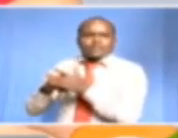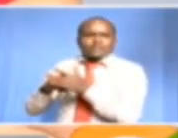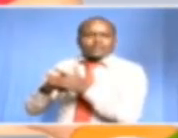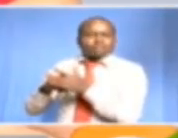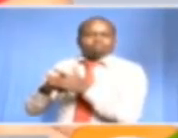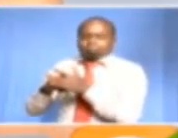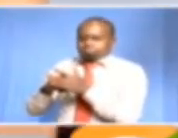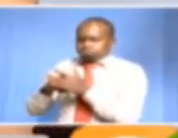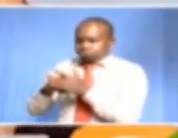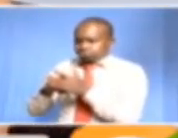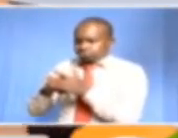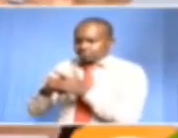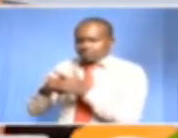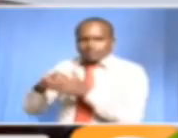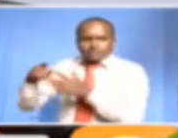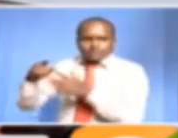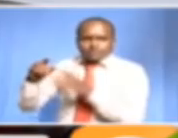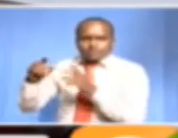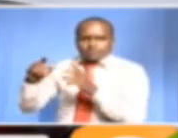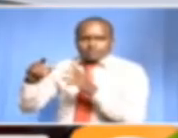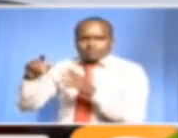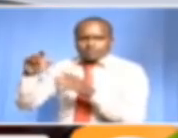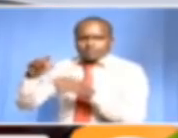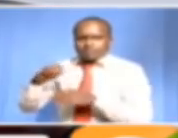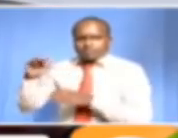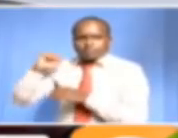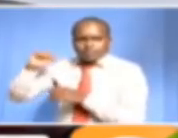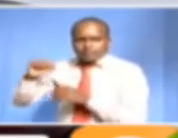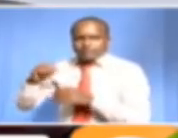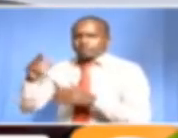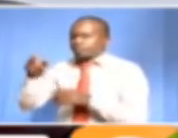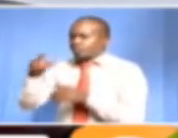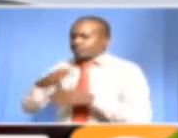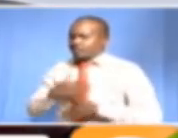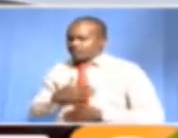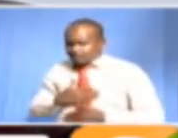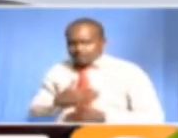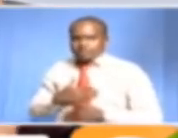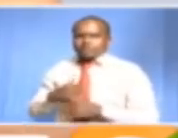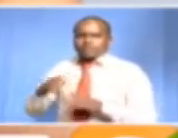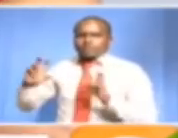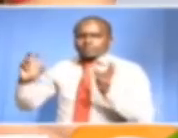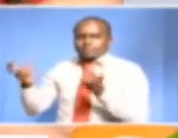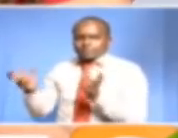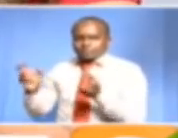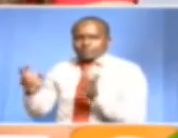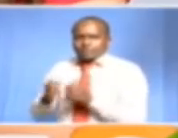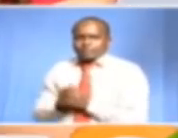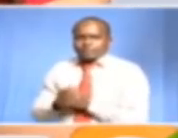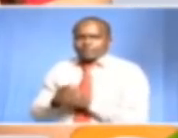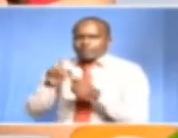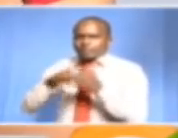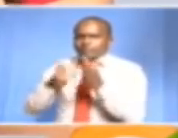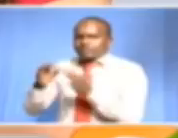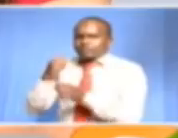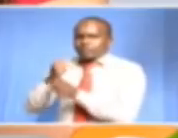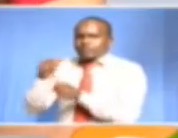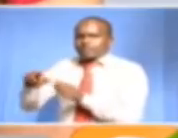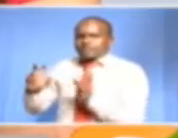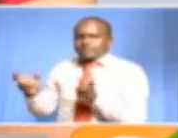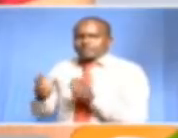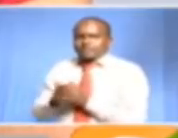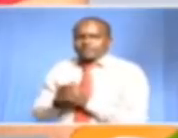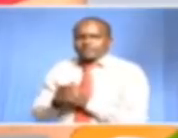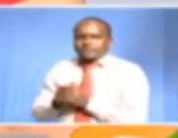were talking about how different would the industry be if Honorable Ghati was not Honorable Ghati, but a journalist here. You know, and we're missing that kind